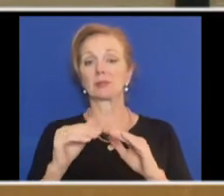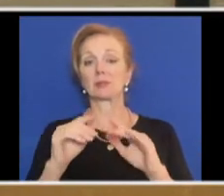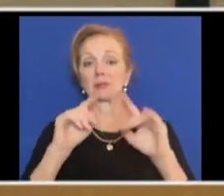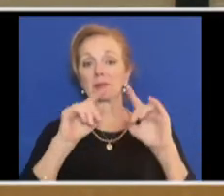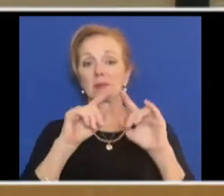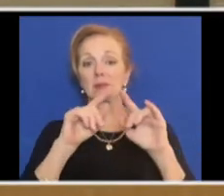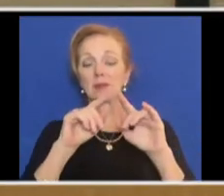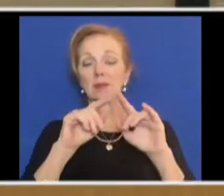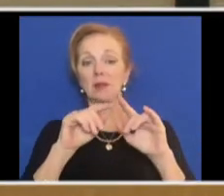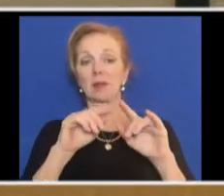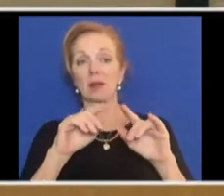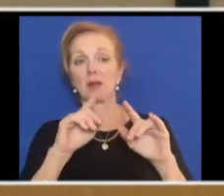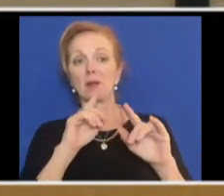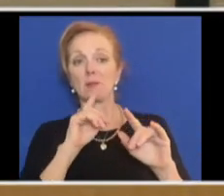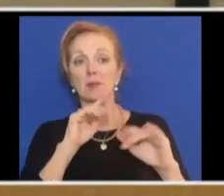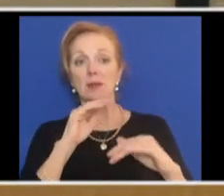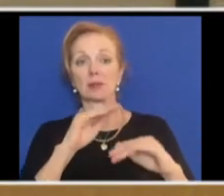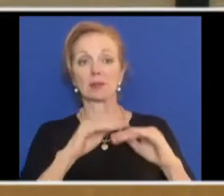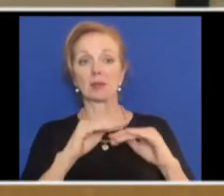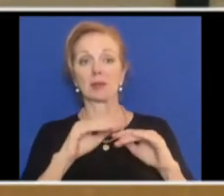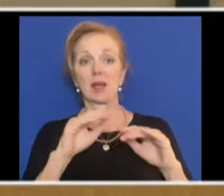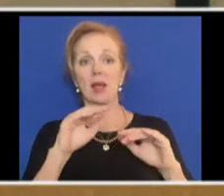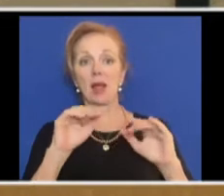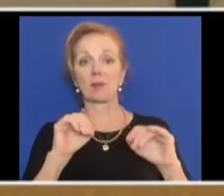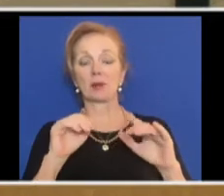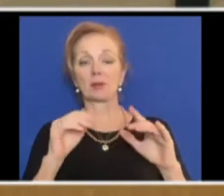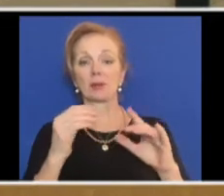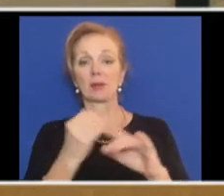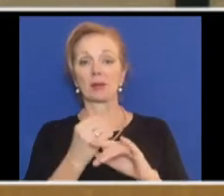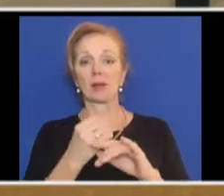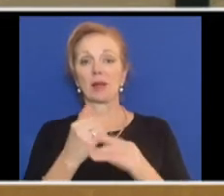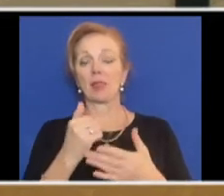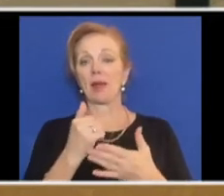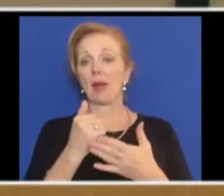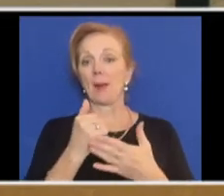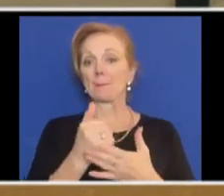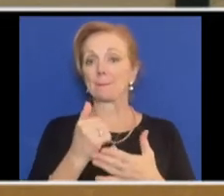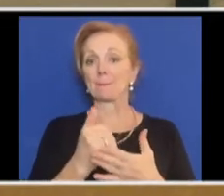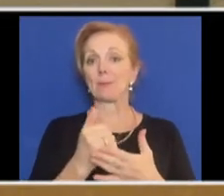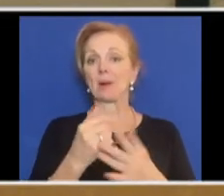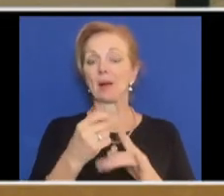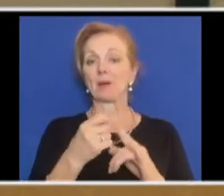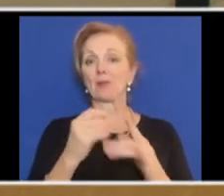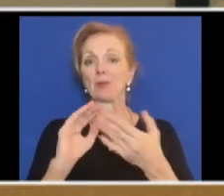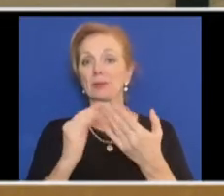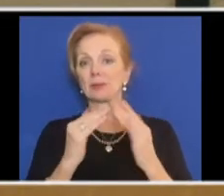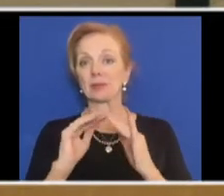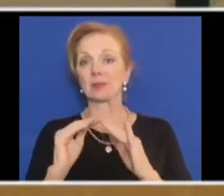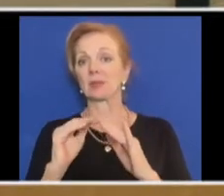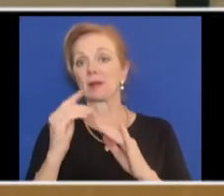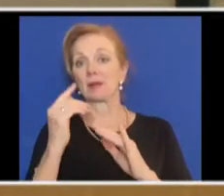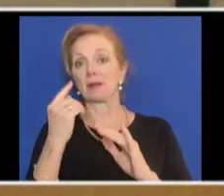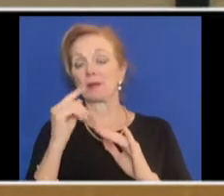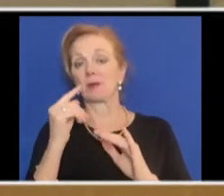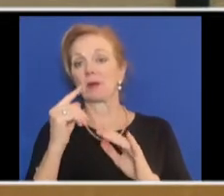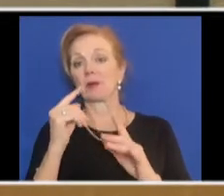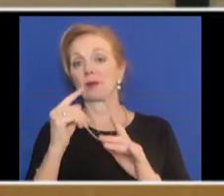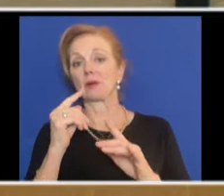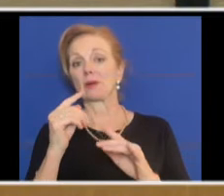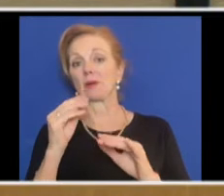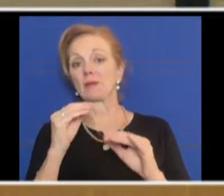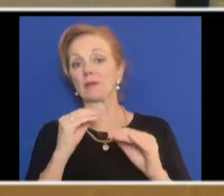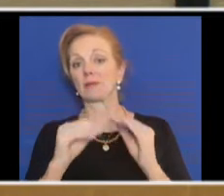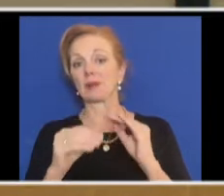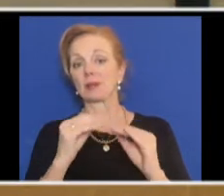for being able to get the help from the city for fixing your